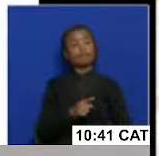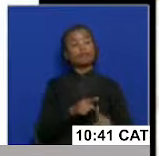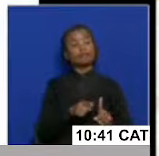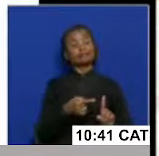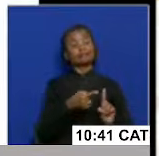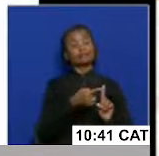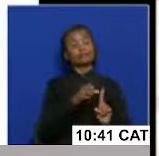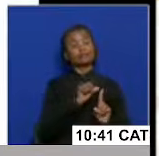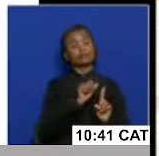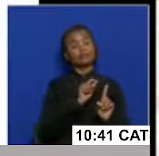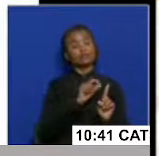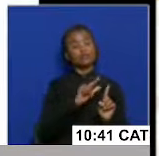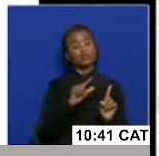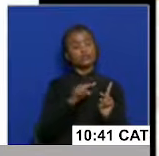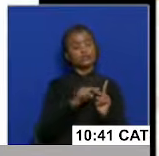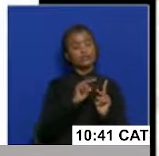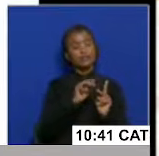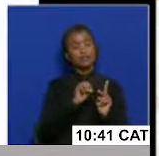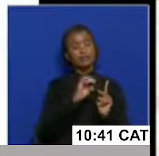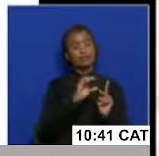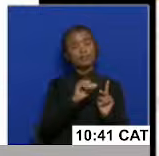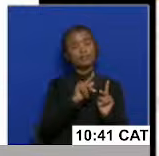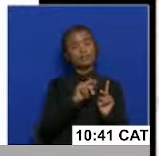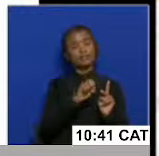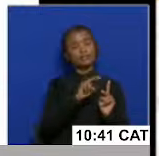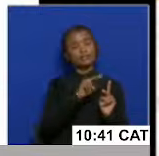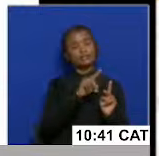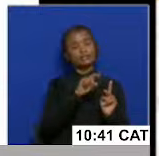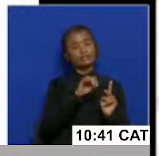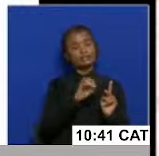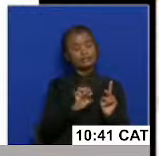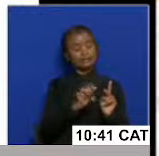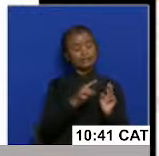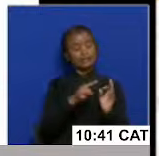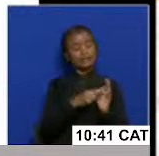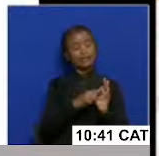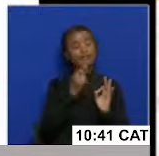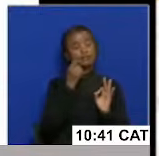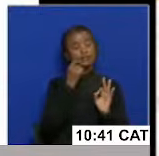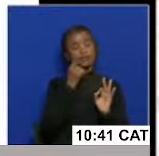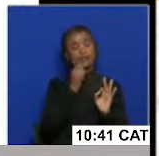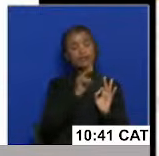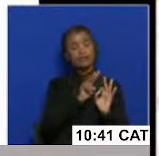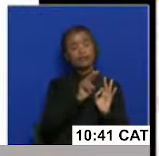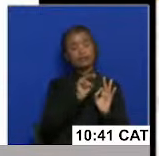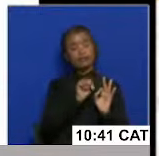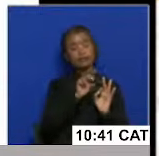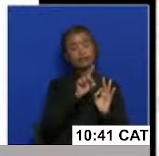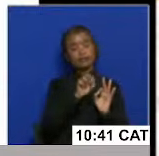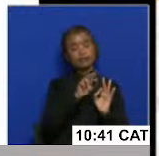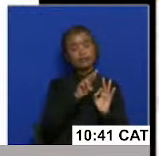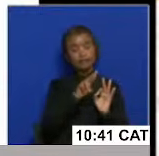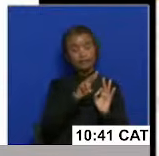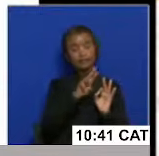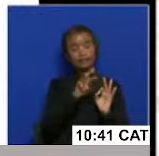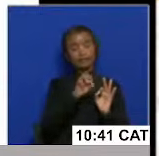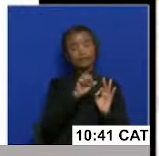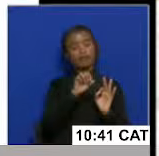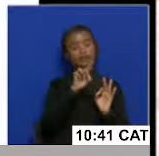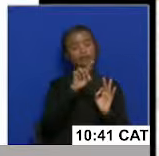and Mr. Van der Walt then took the stones and left the apartment with the